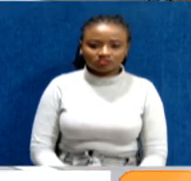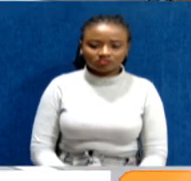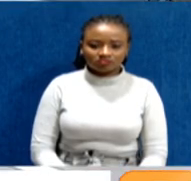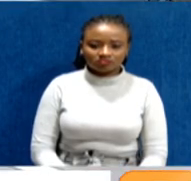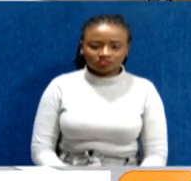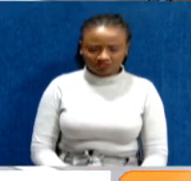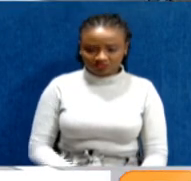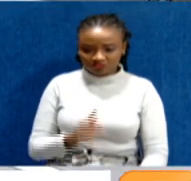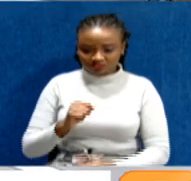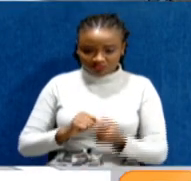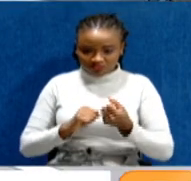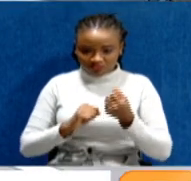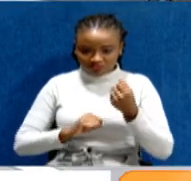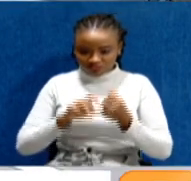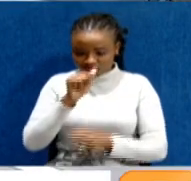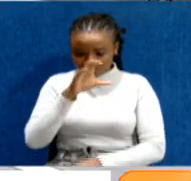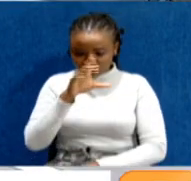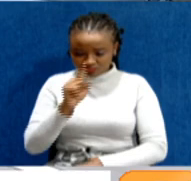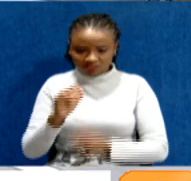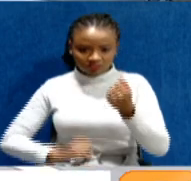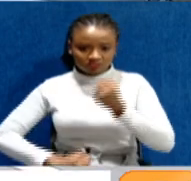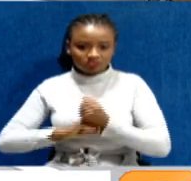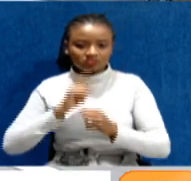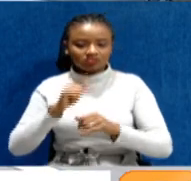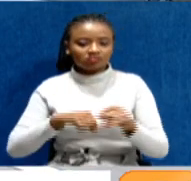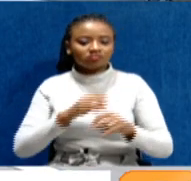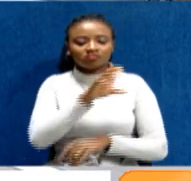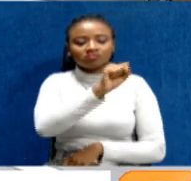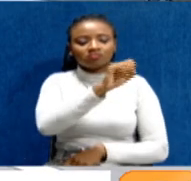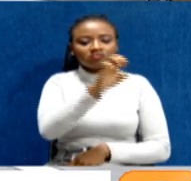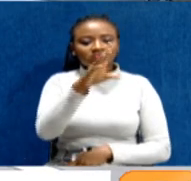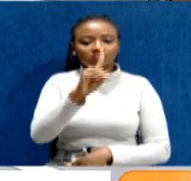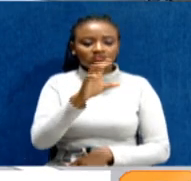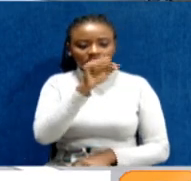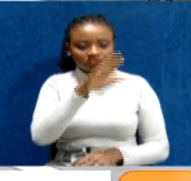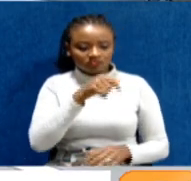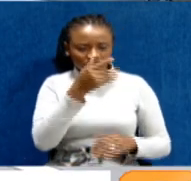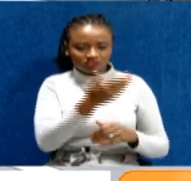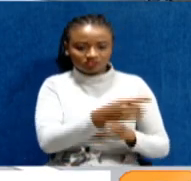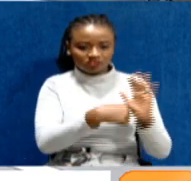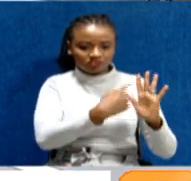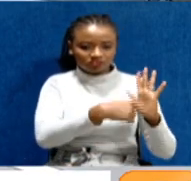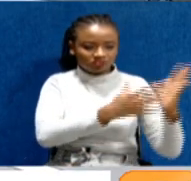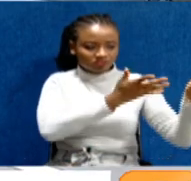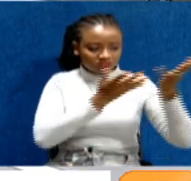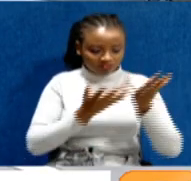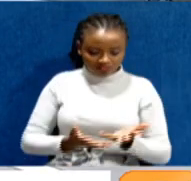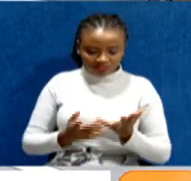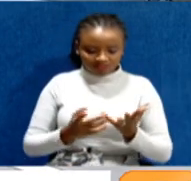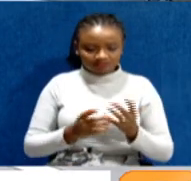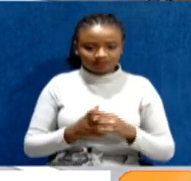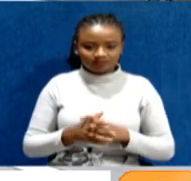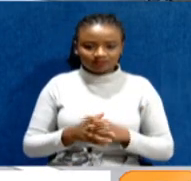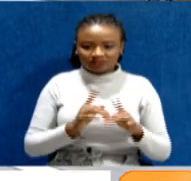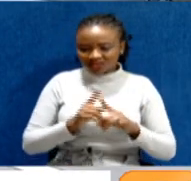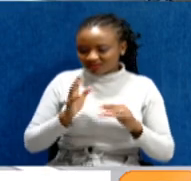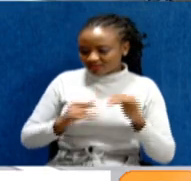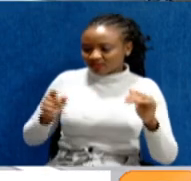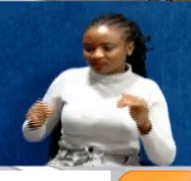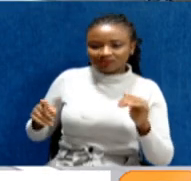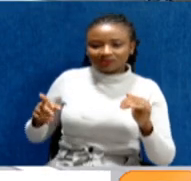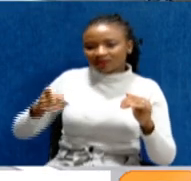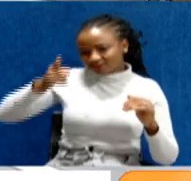seeds. And there is most of our agricultural extensionists also promote conventional agriculture as